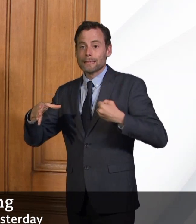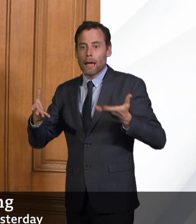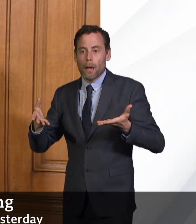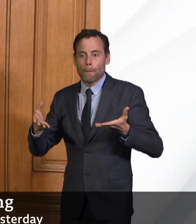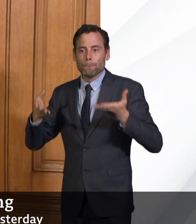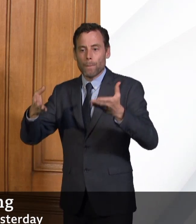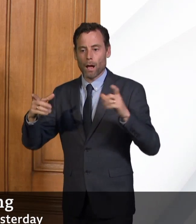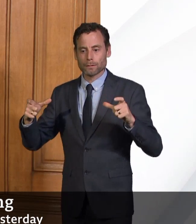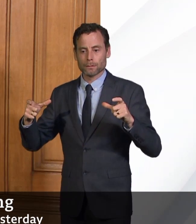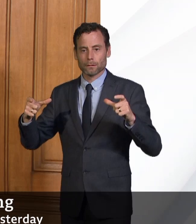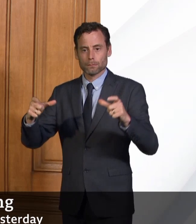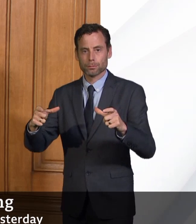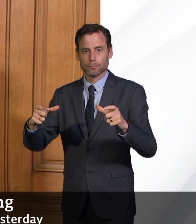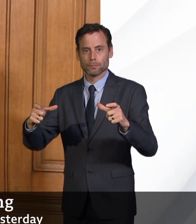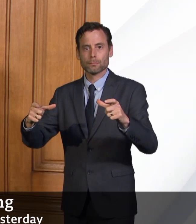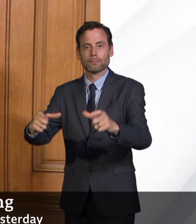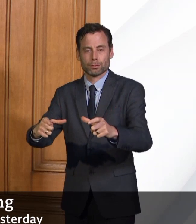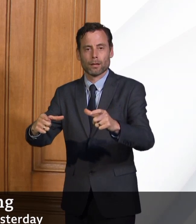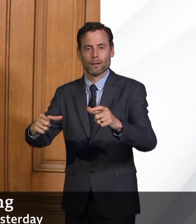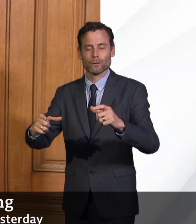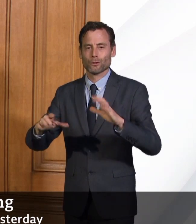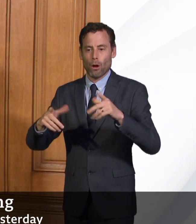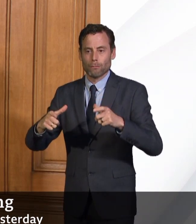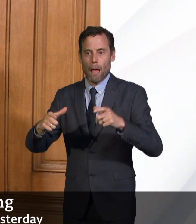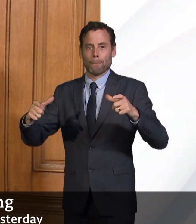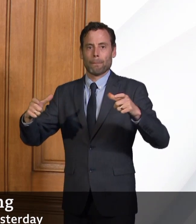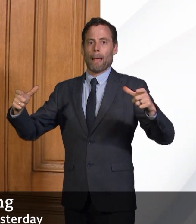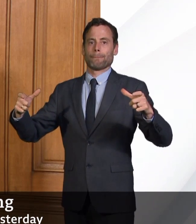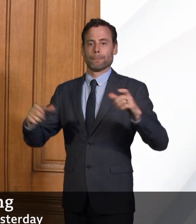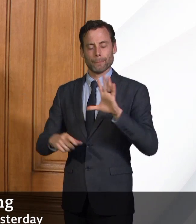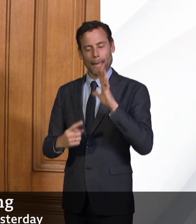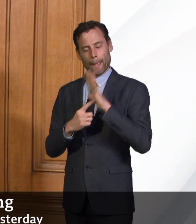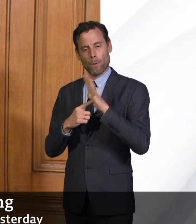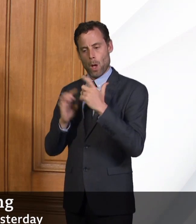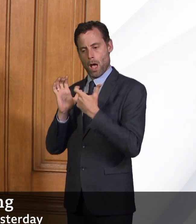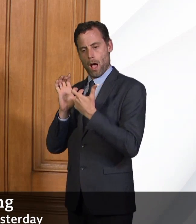across geographies, it will vary from time to time, but the important thing is to keep it below 1.